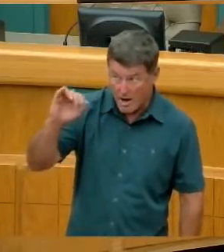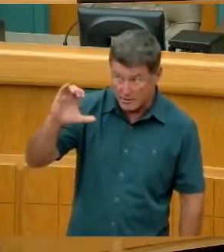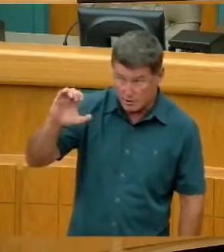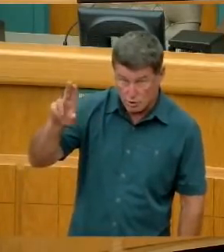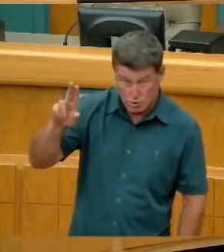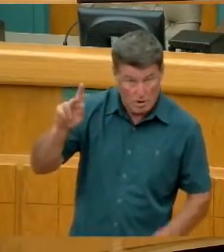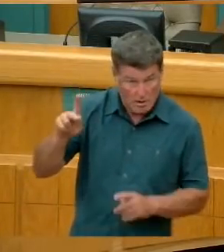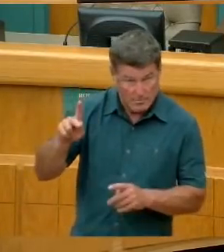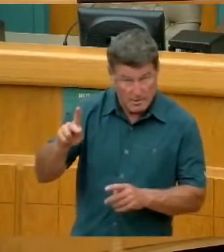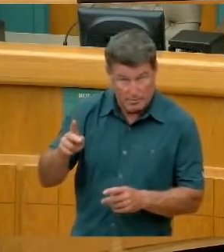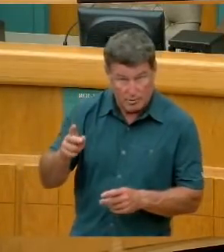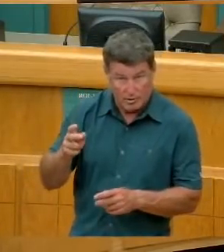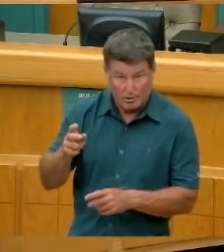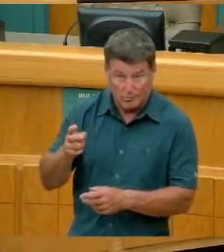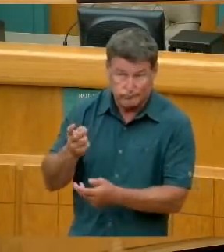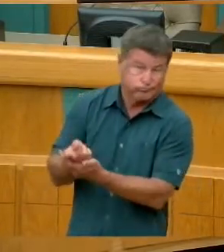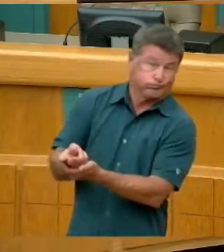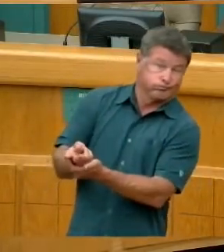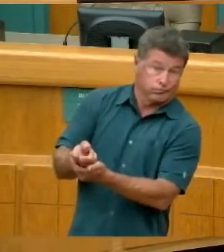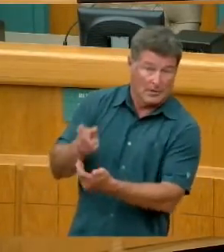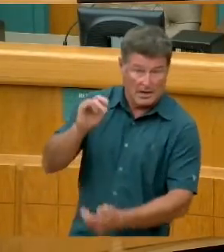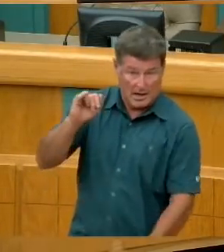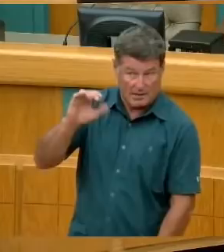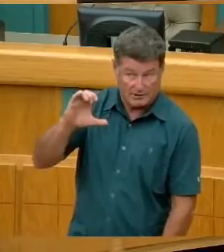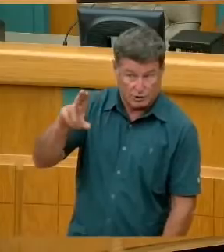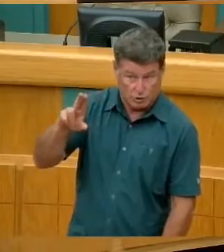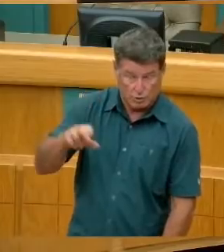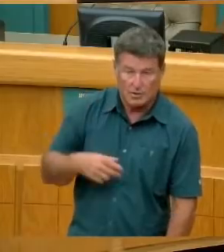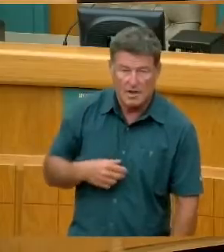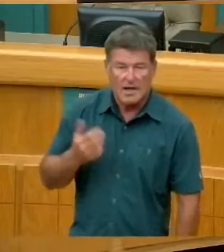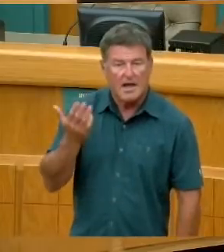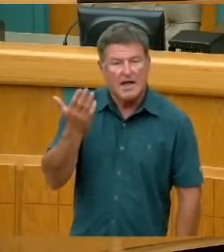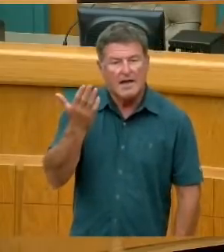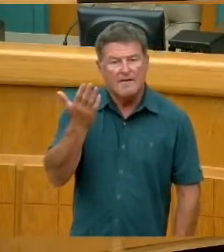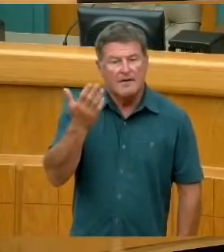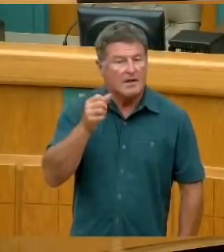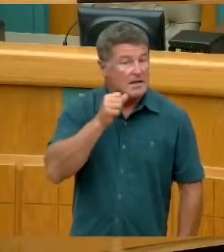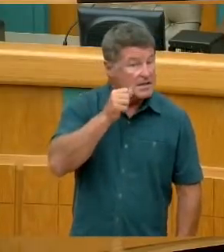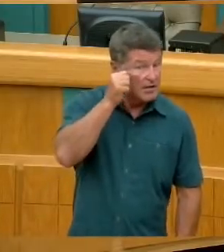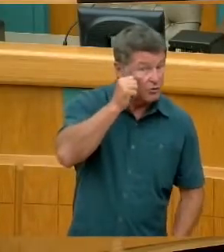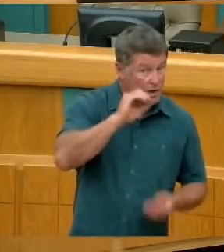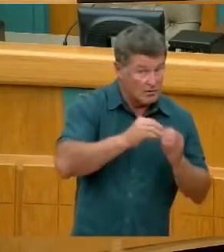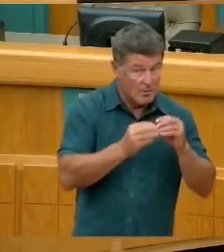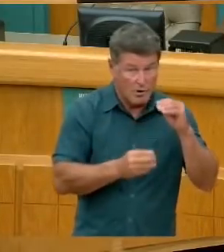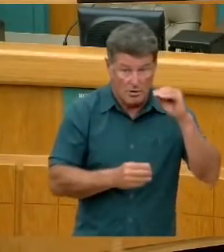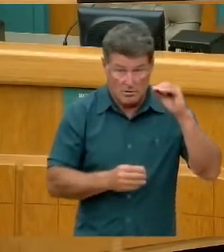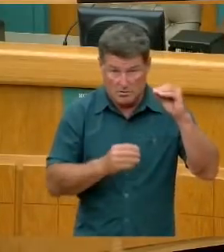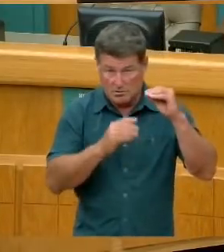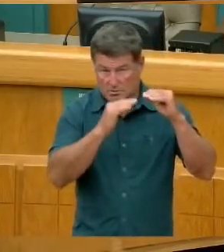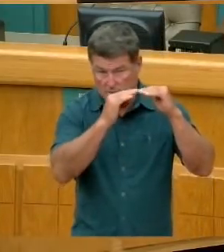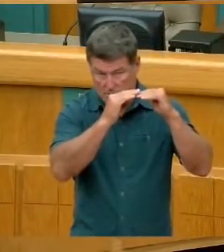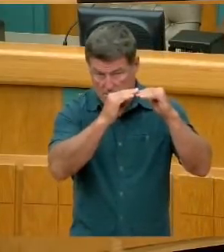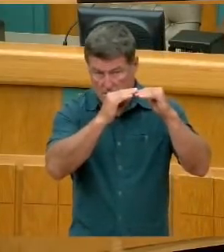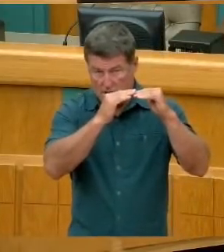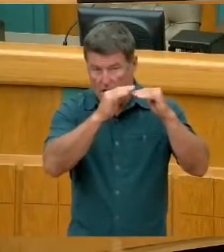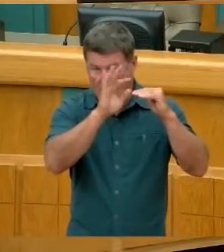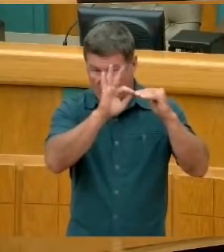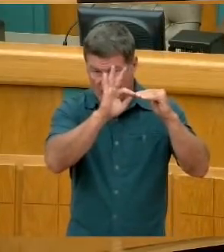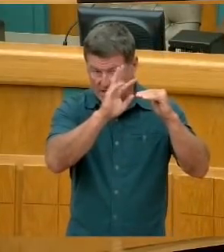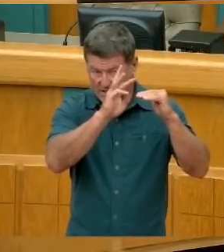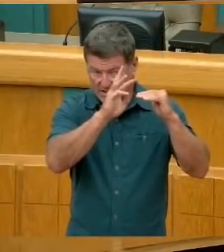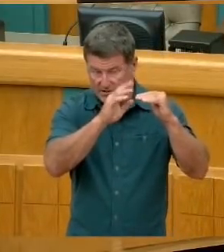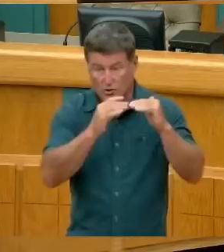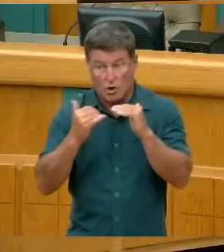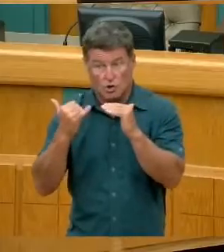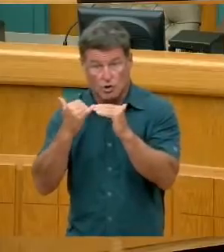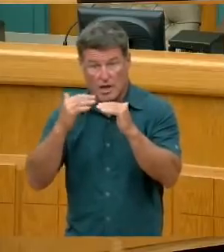ICU, persons that are in the hospital but are in ICU recovering, it's about a 15% decline since yesterday. So yesterday we had